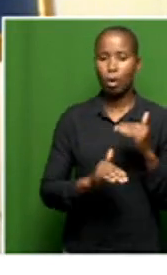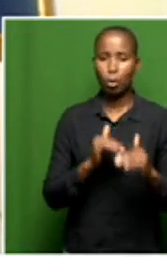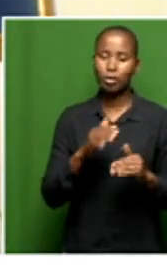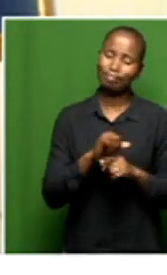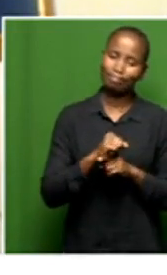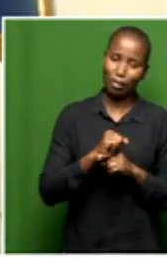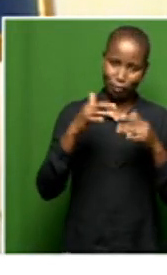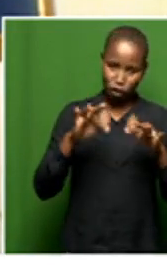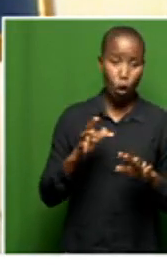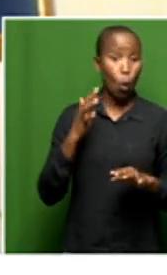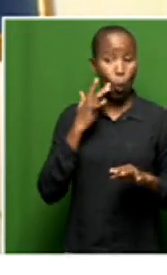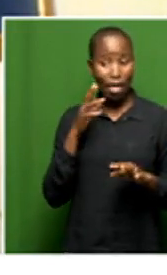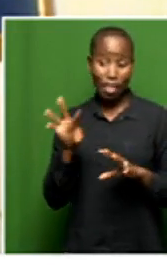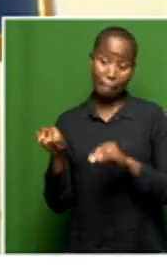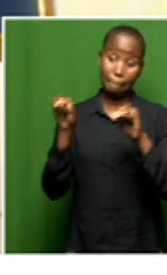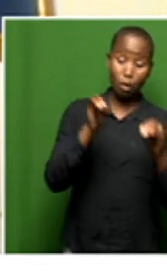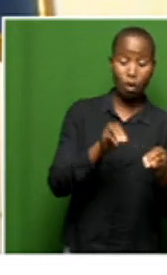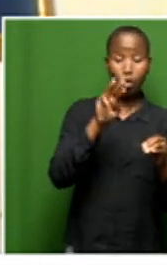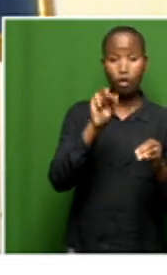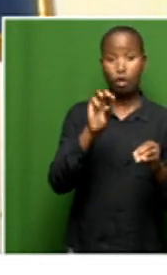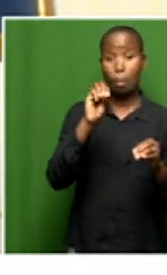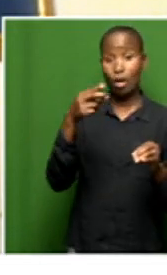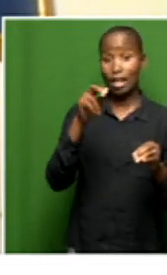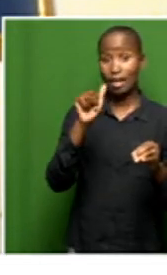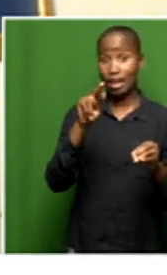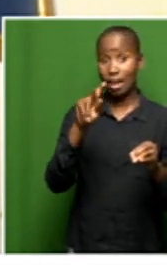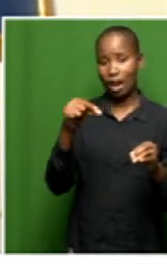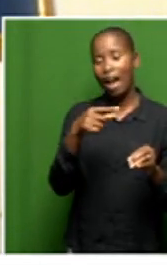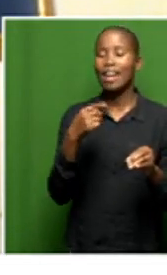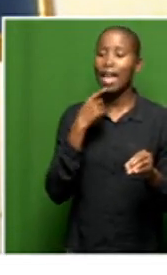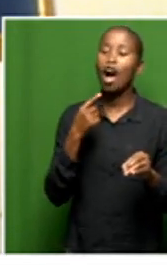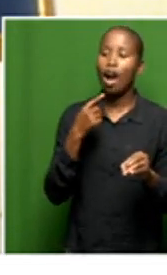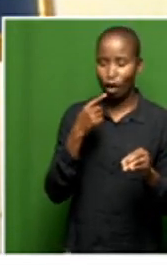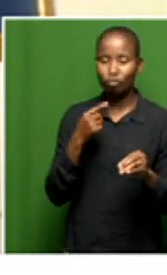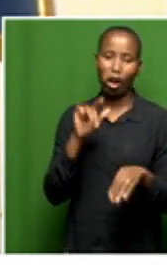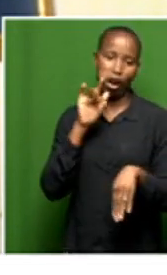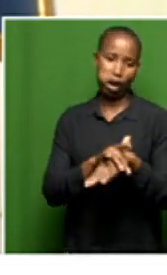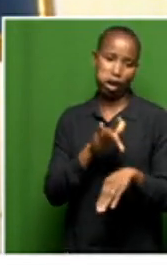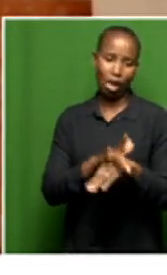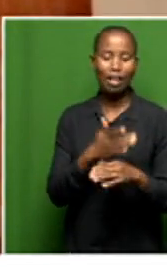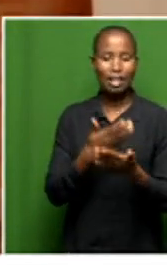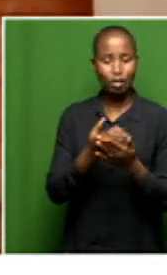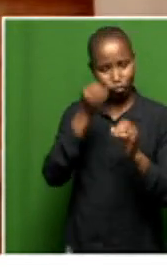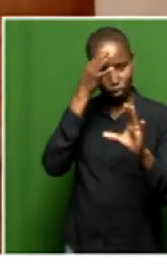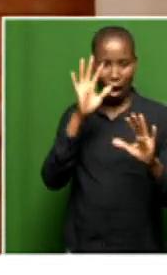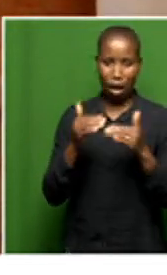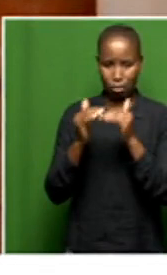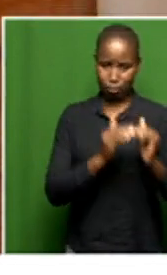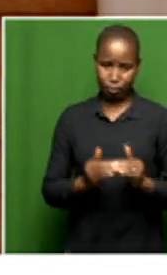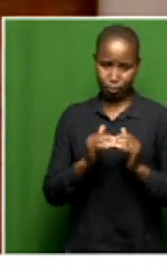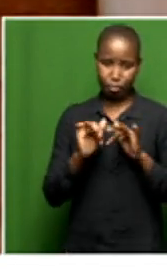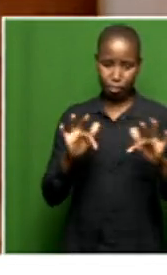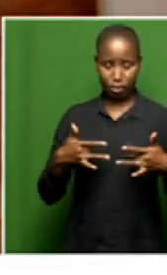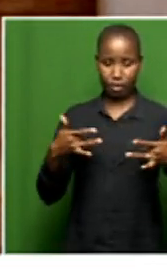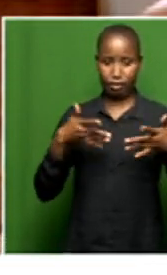so that when they go to Mohlakeng Old Age Home, they will be in a better position to take care of the residents. Botha tells us